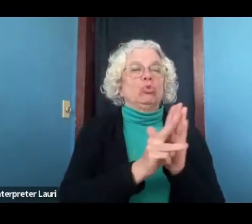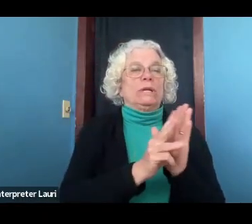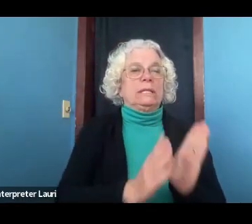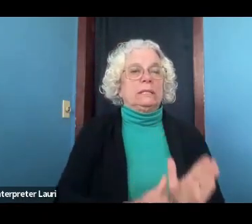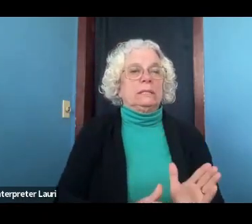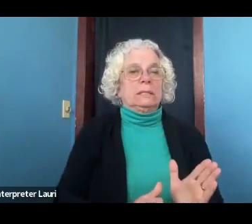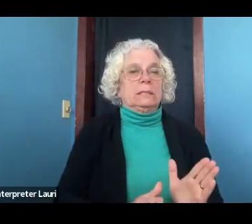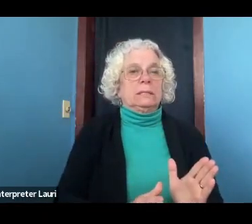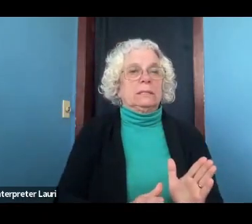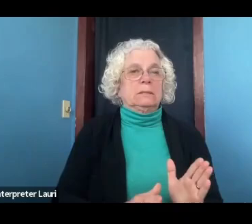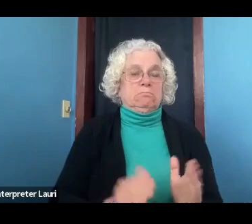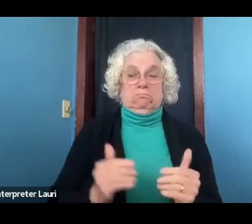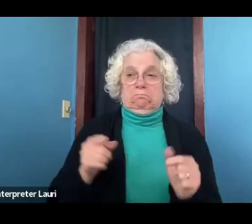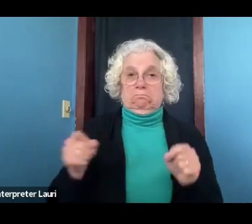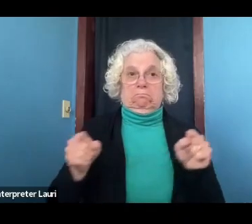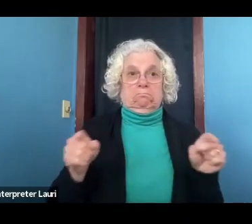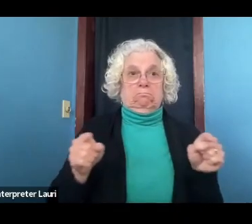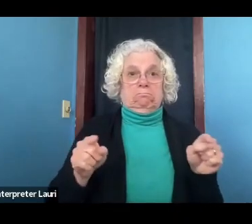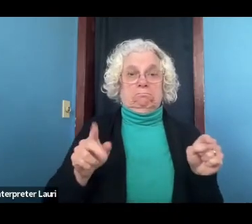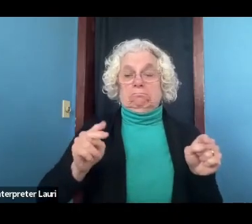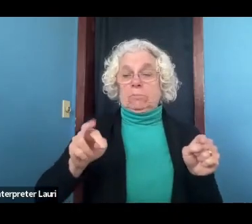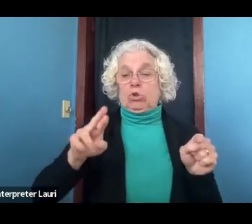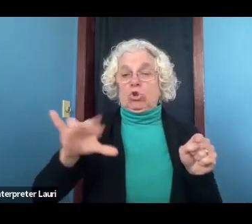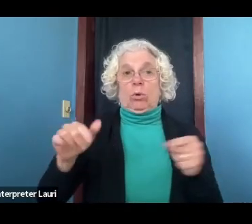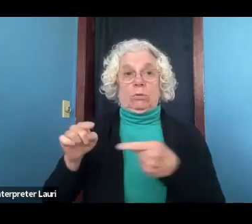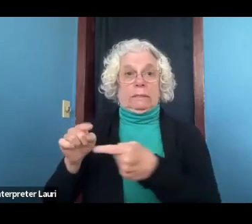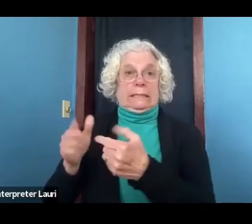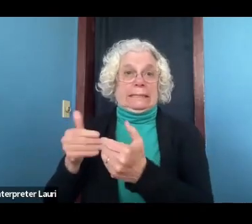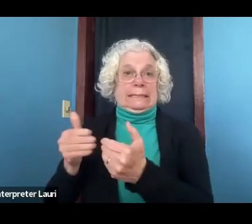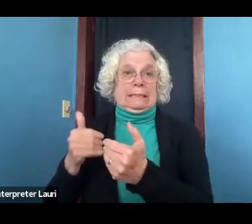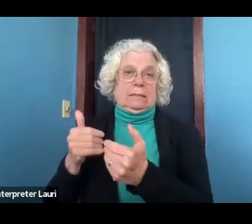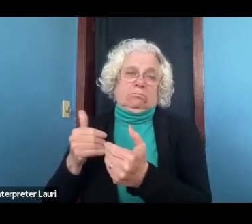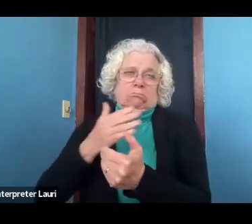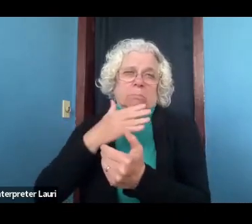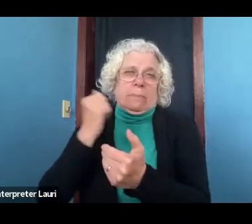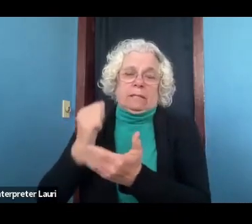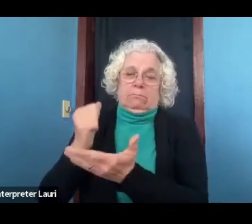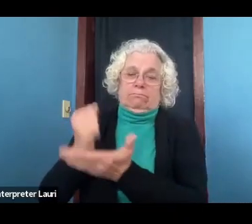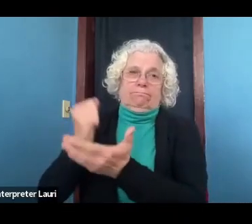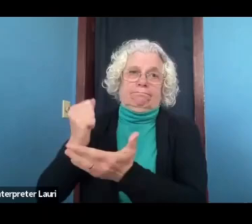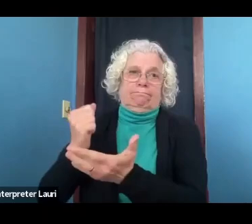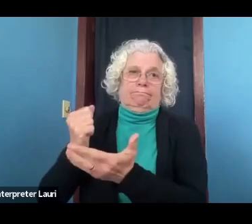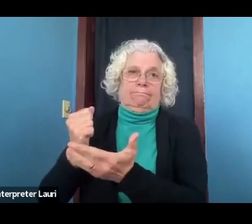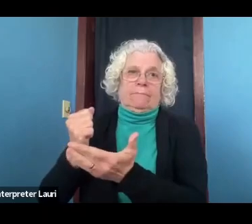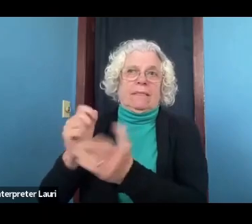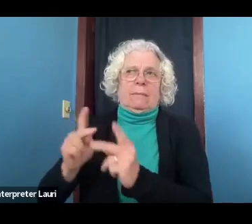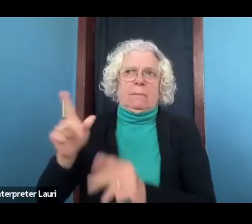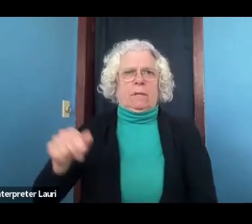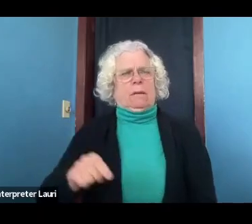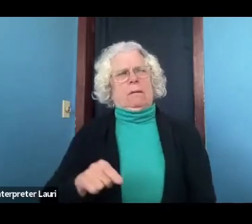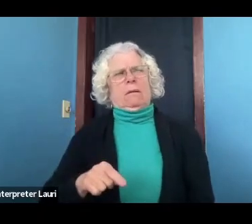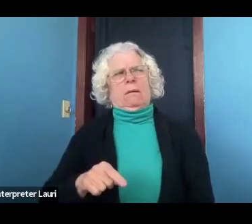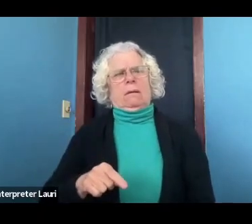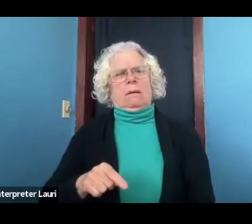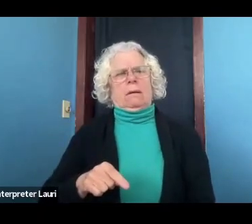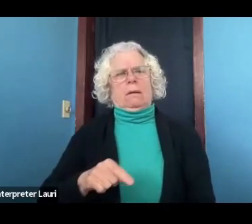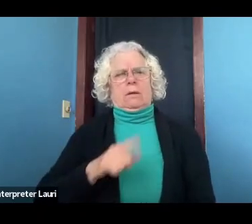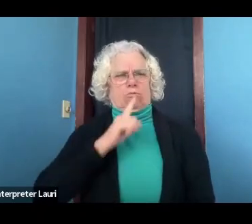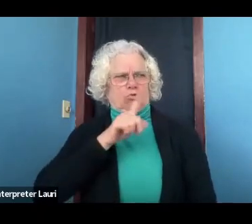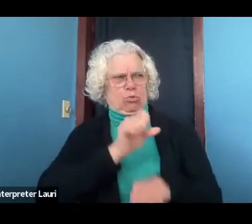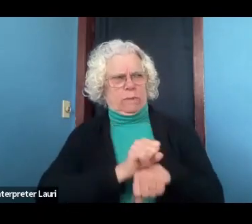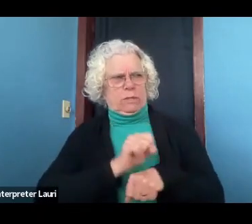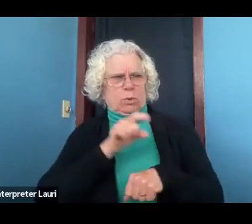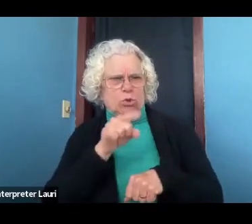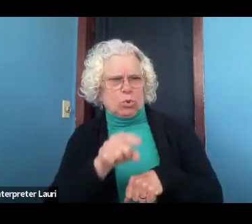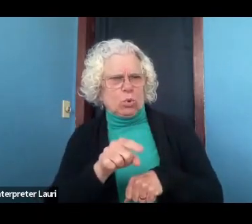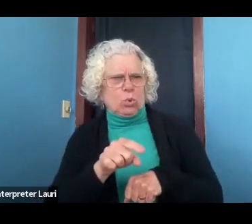have a notary. And that's probably the best, since nobody's going to question if both